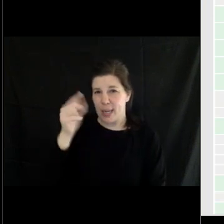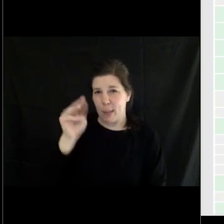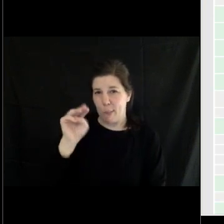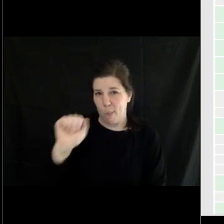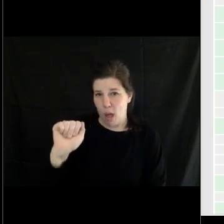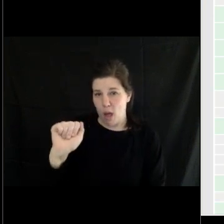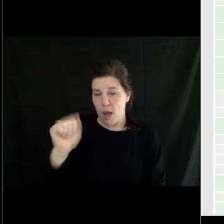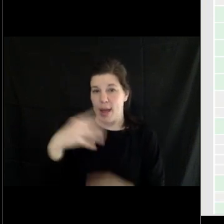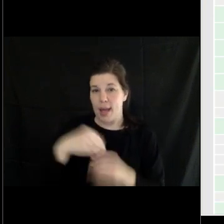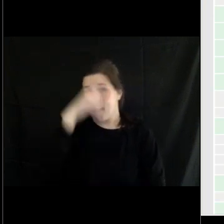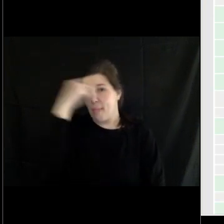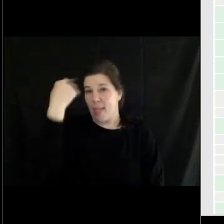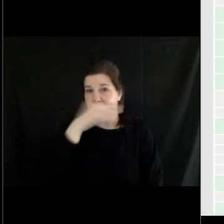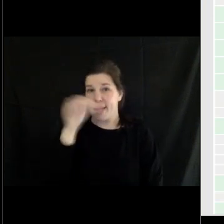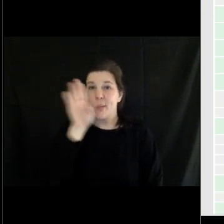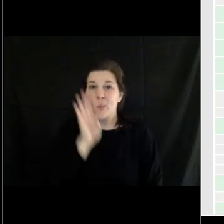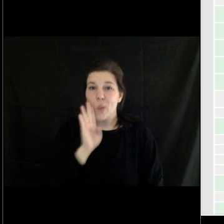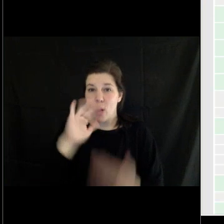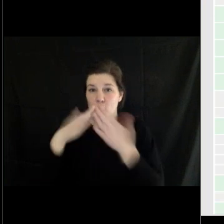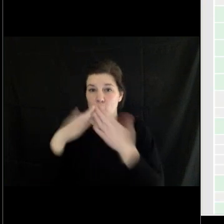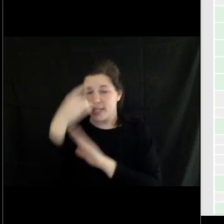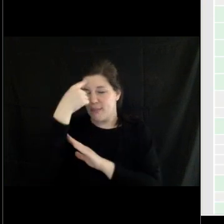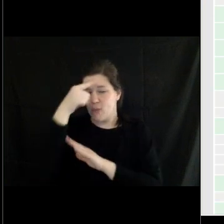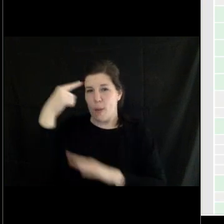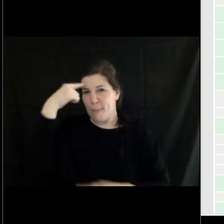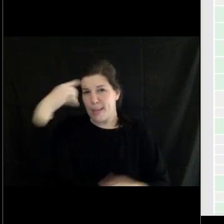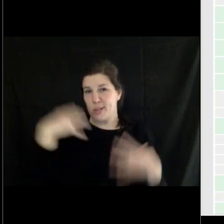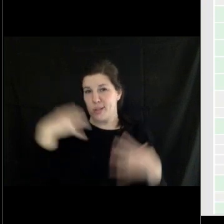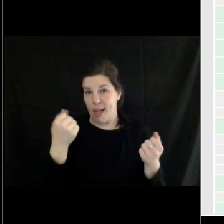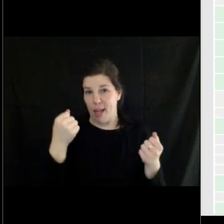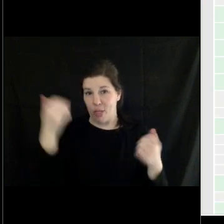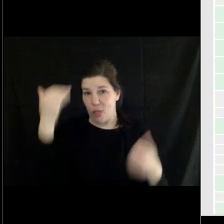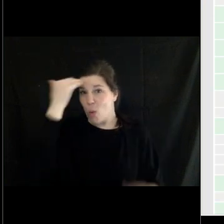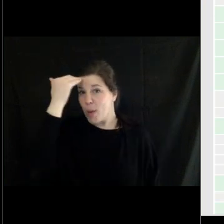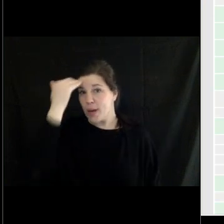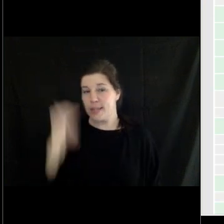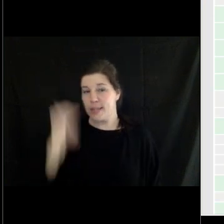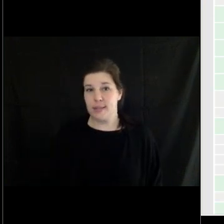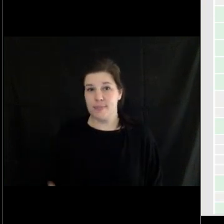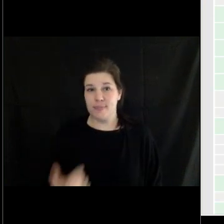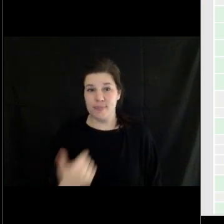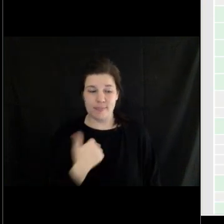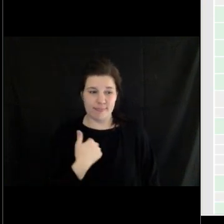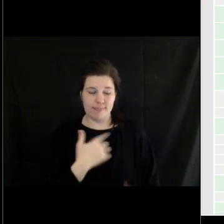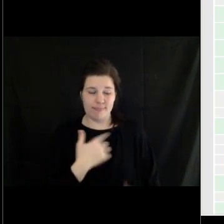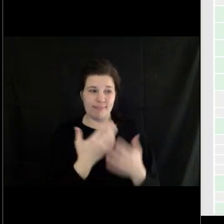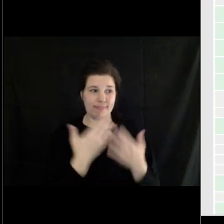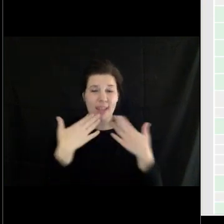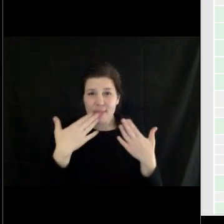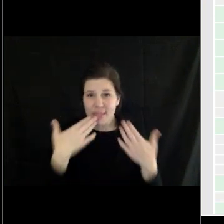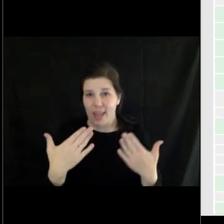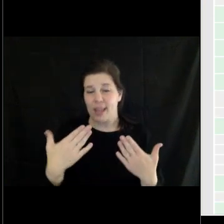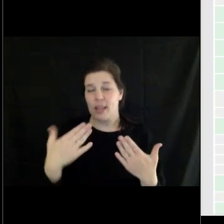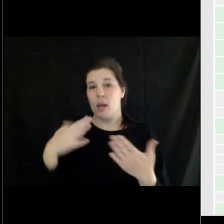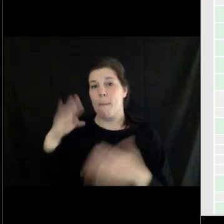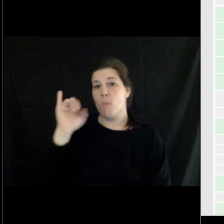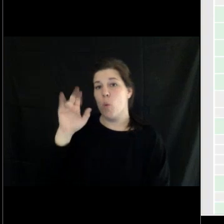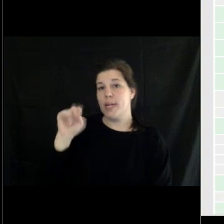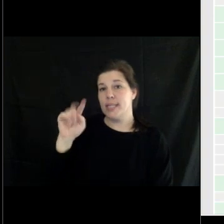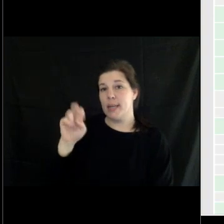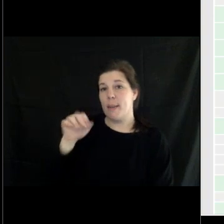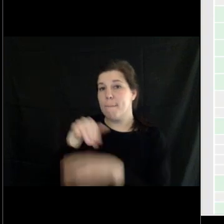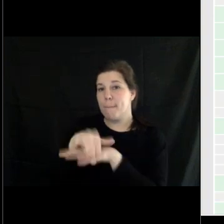when it pertains to mental health awareness. And I commend the Boynton Beach Mental Health Committee for